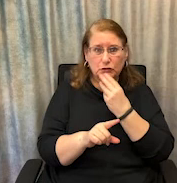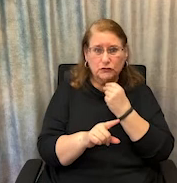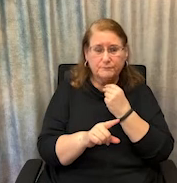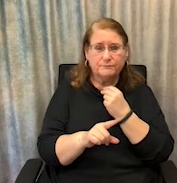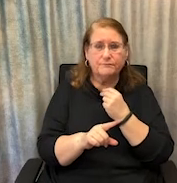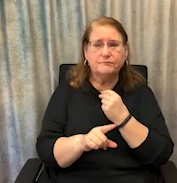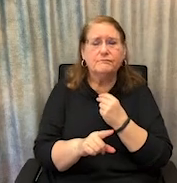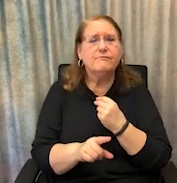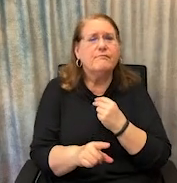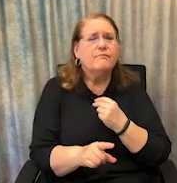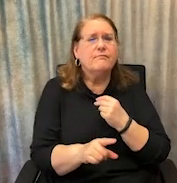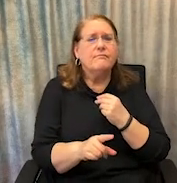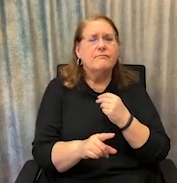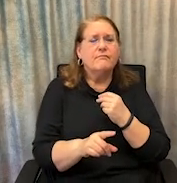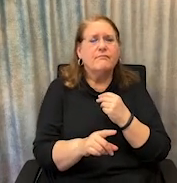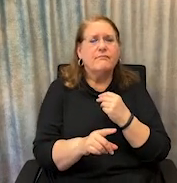but